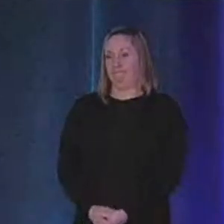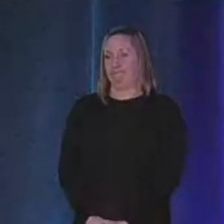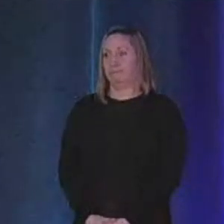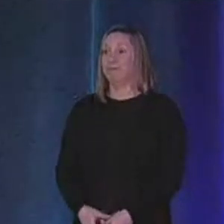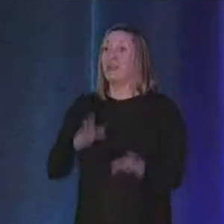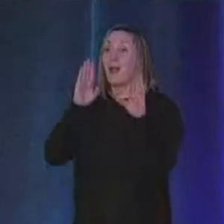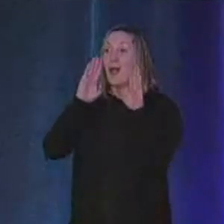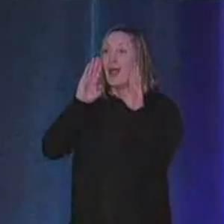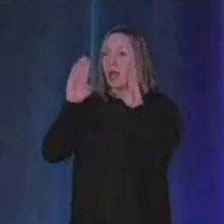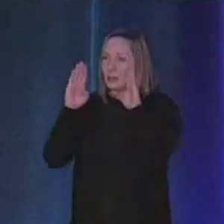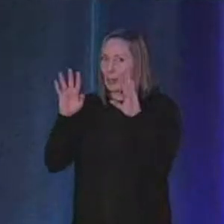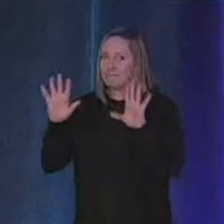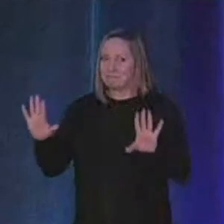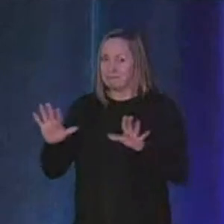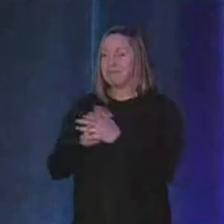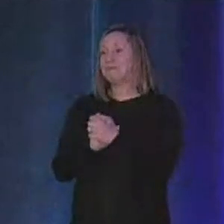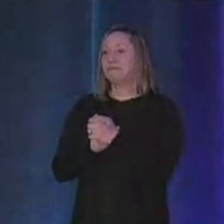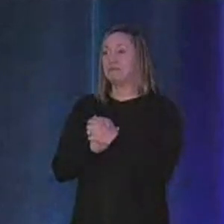everybody.